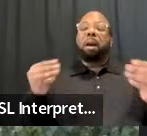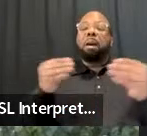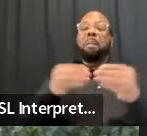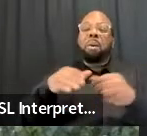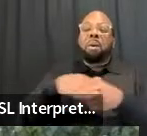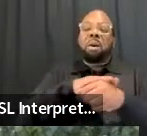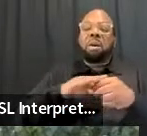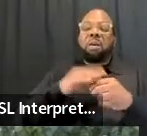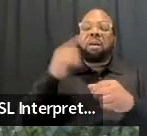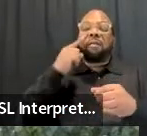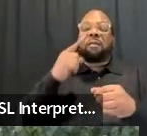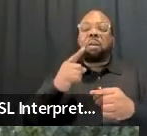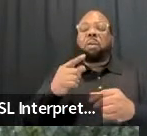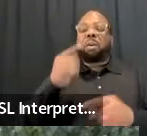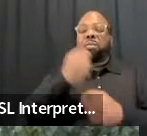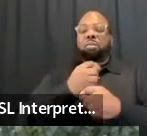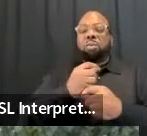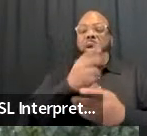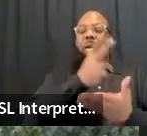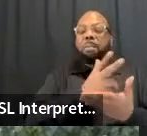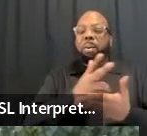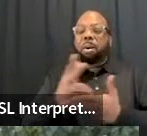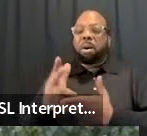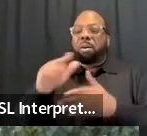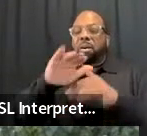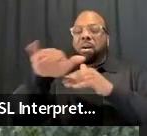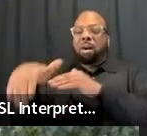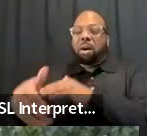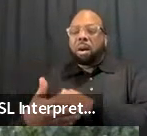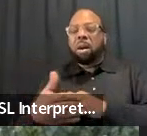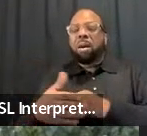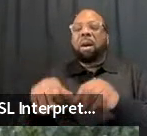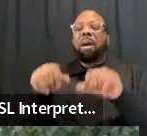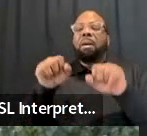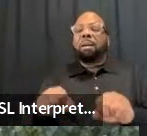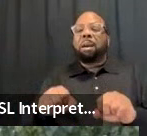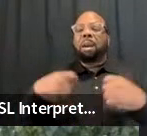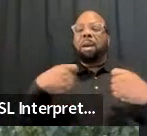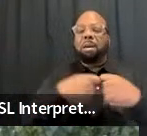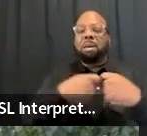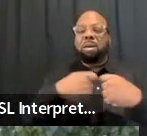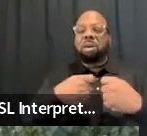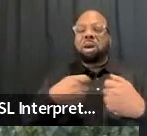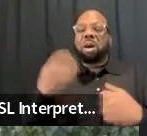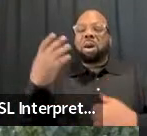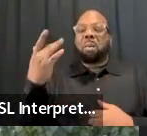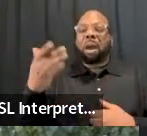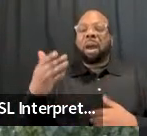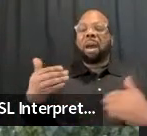overnight parking of trucks so that they can also be charged in facilities that have EV charging infrastructure.